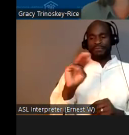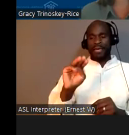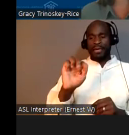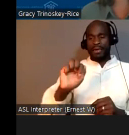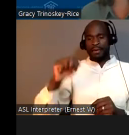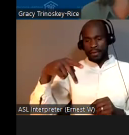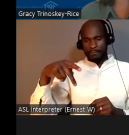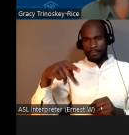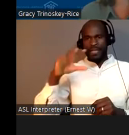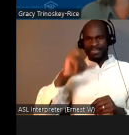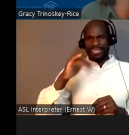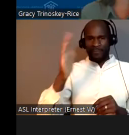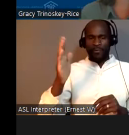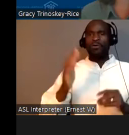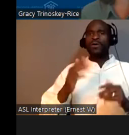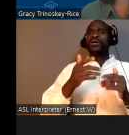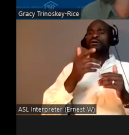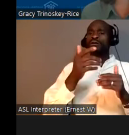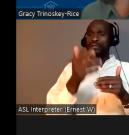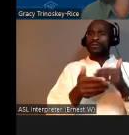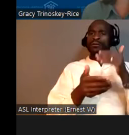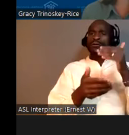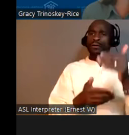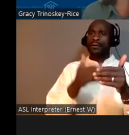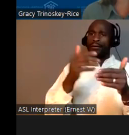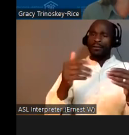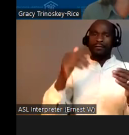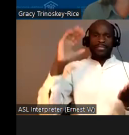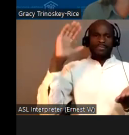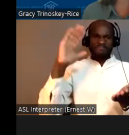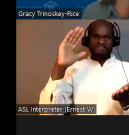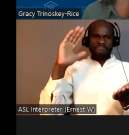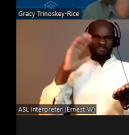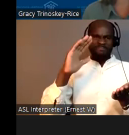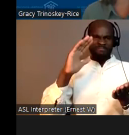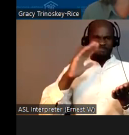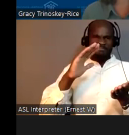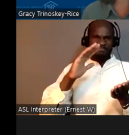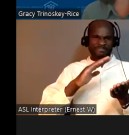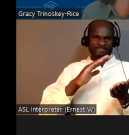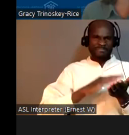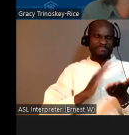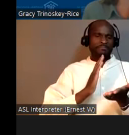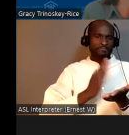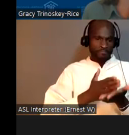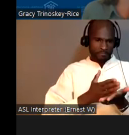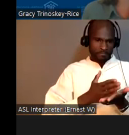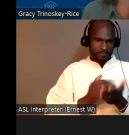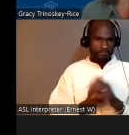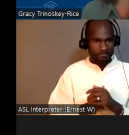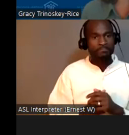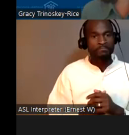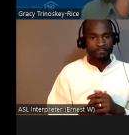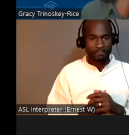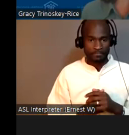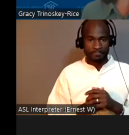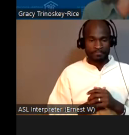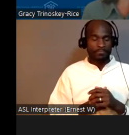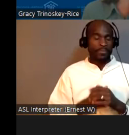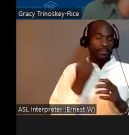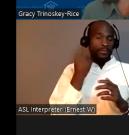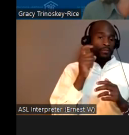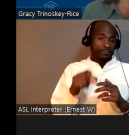down, is attached to some requirements, which are to conduct renewals in accordance with federal guidelines,